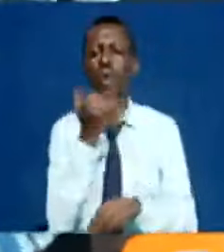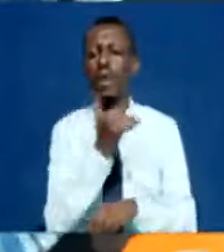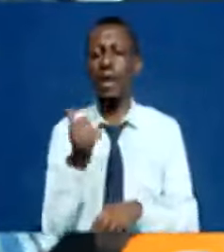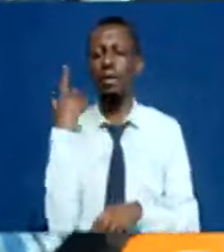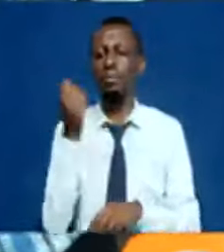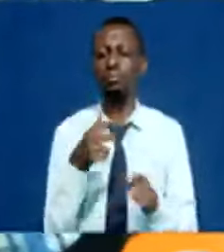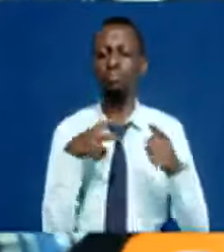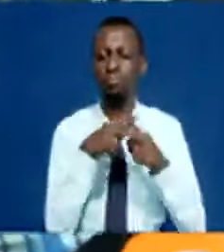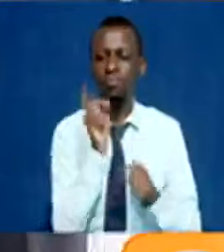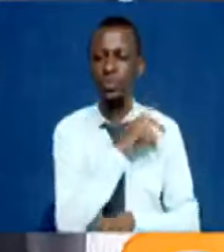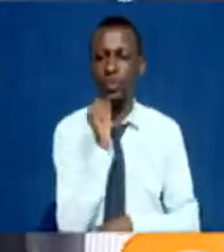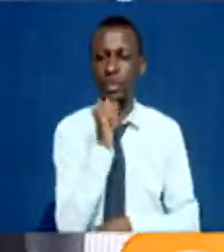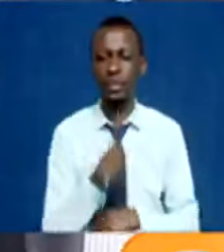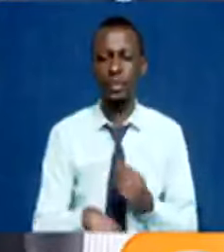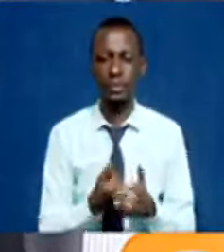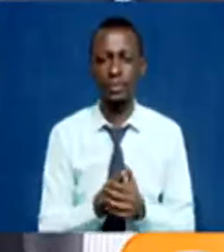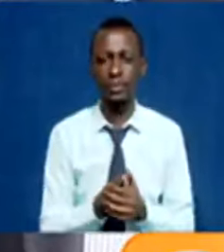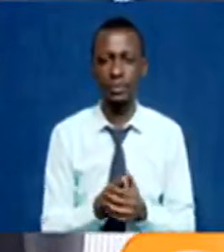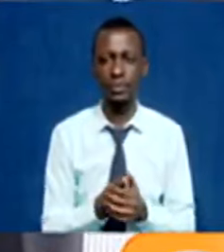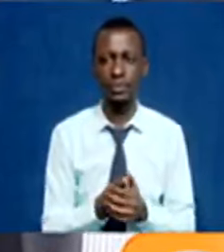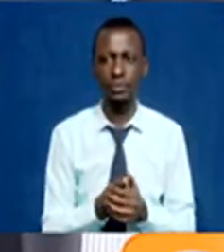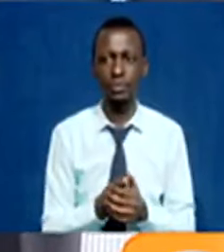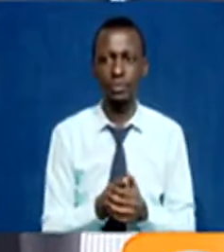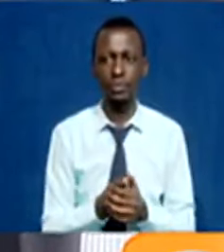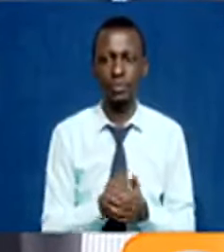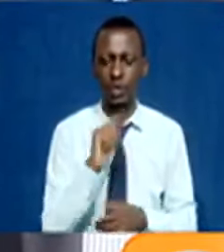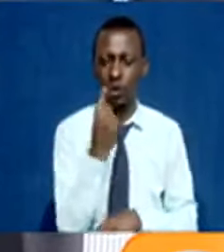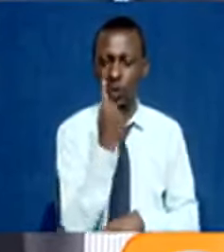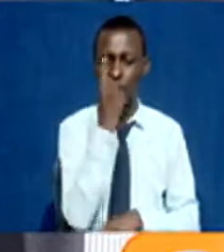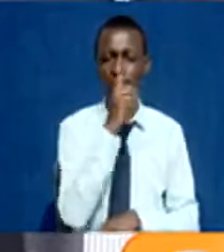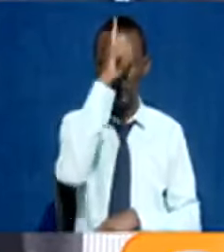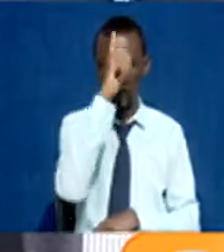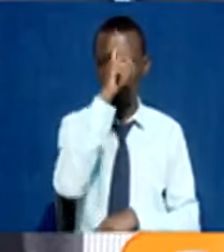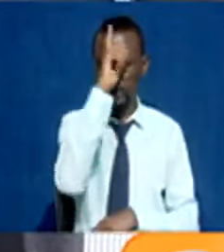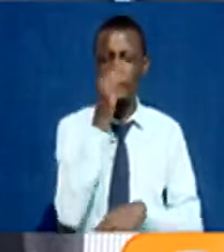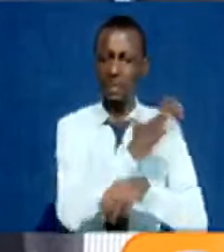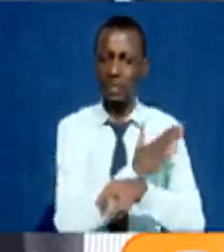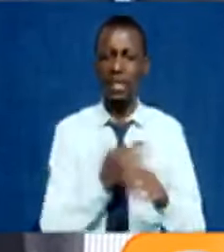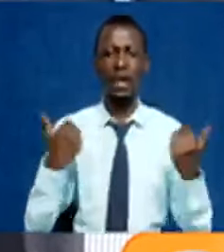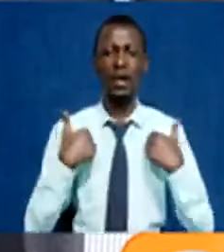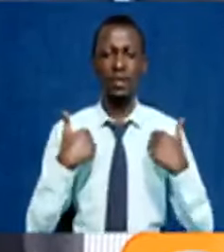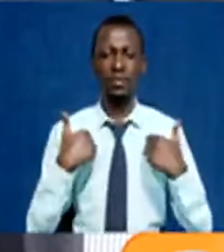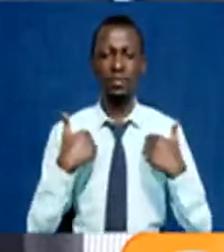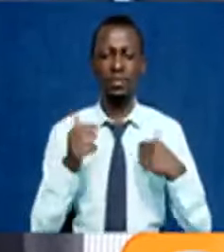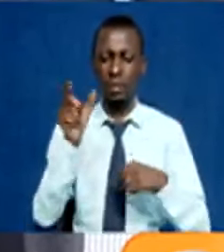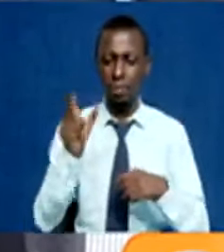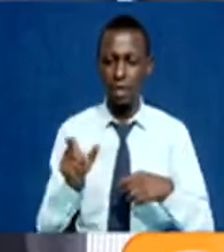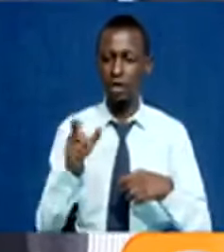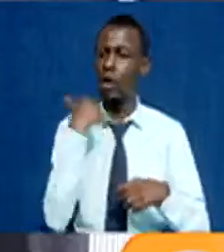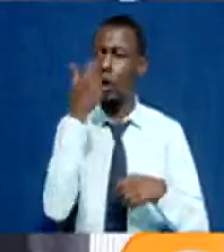underwent circumcision. So one got some serious injury, that is the rider, and